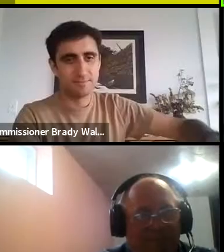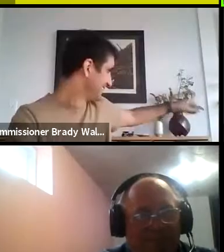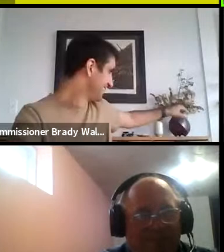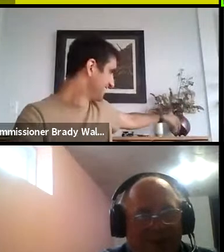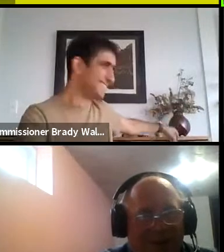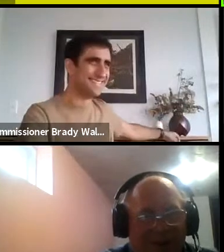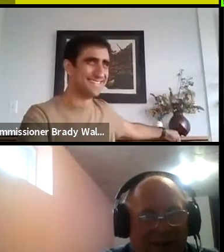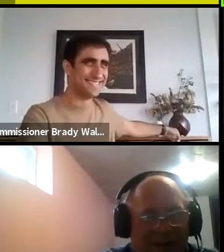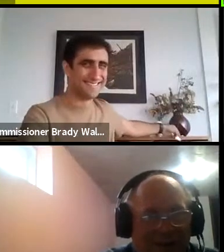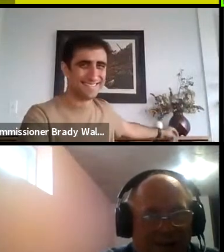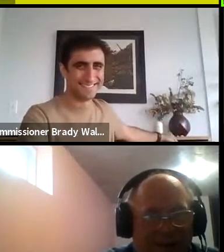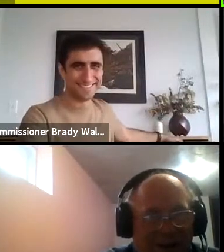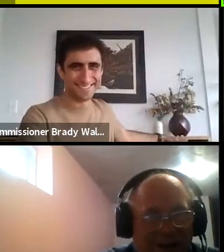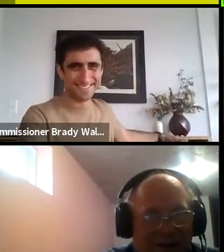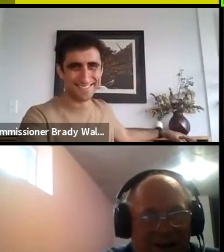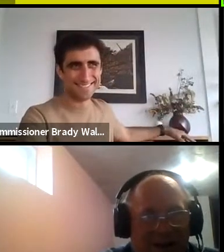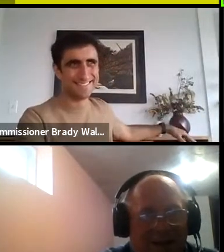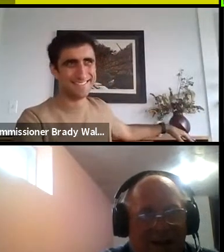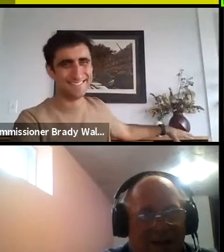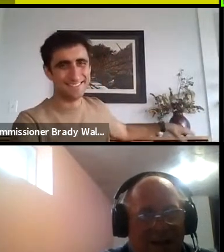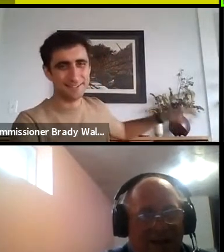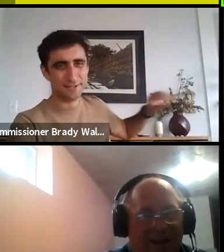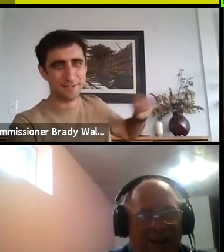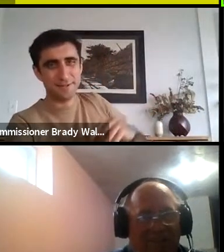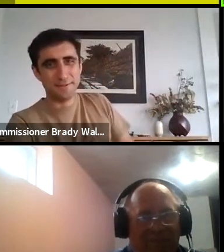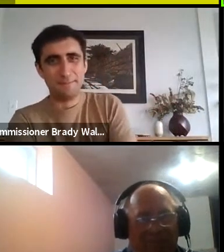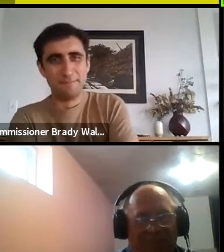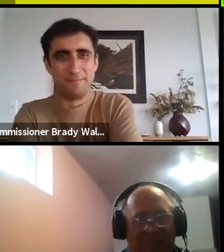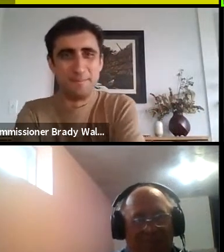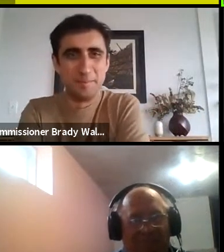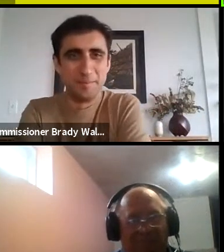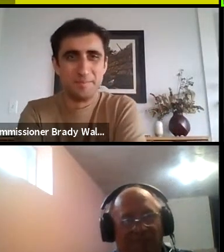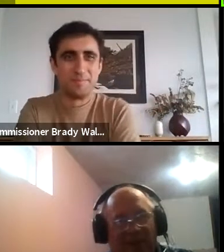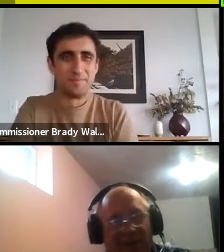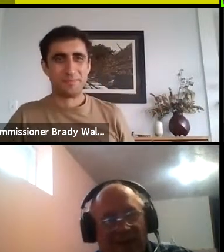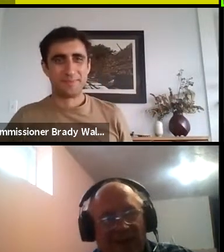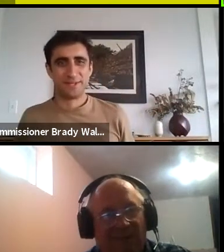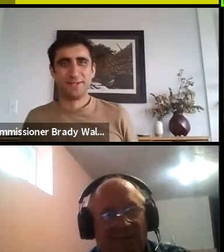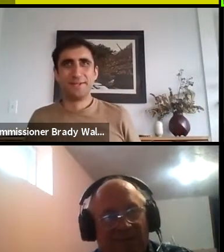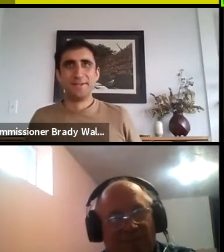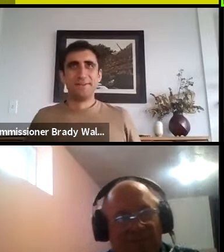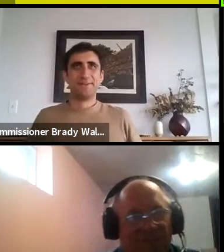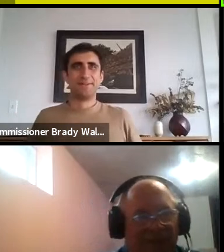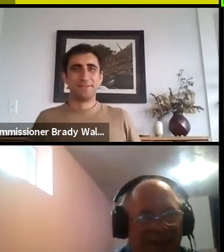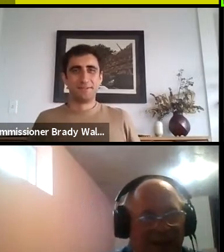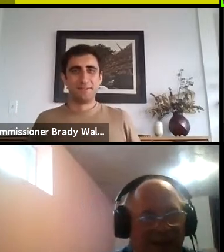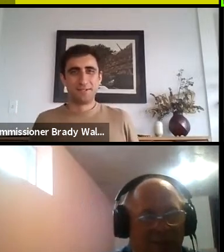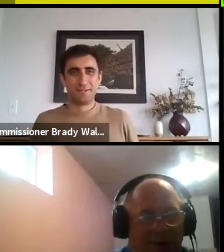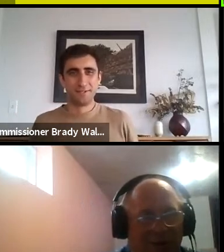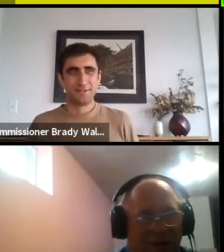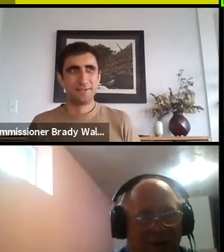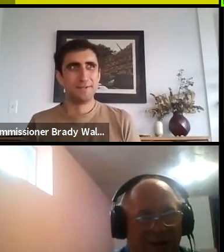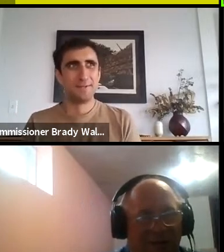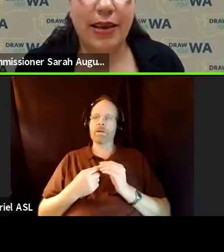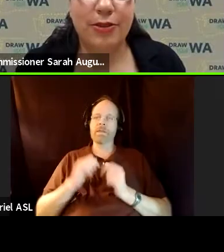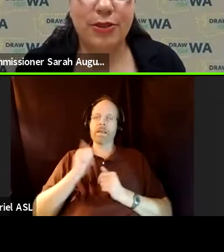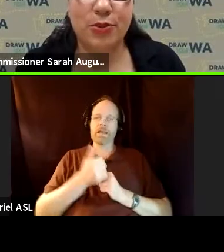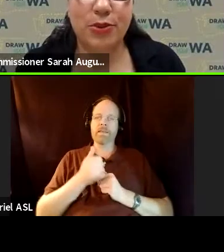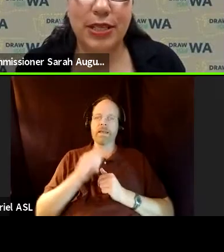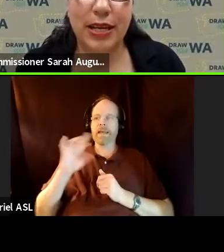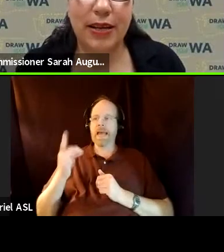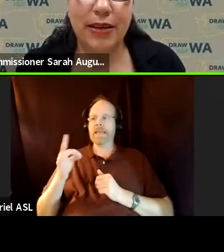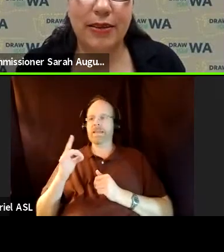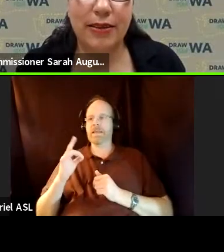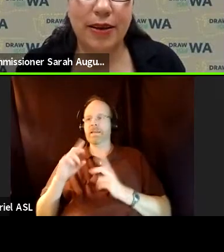Thank you, Mr. Olson. We're always glad to hear from you. Thank you for taking the time to share with us about the 10th and the 8th today. We